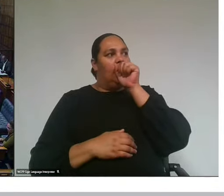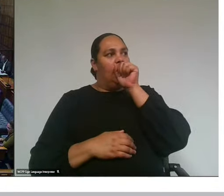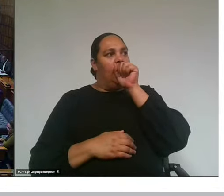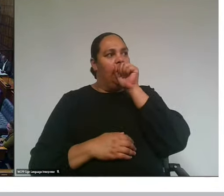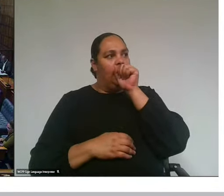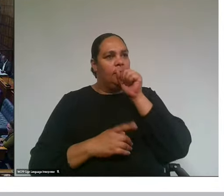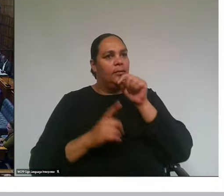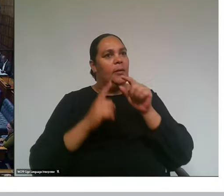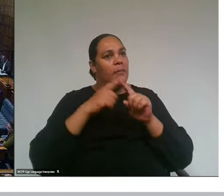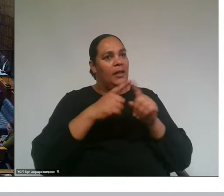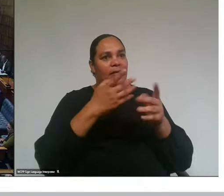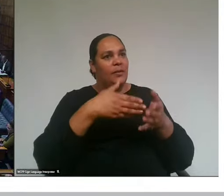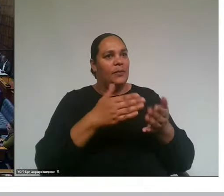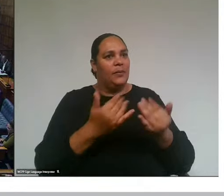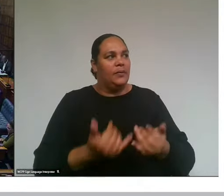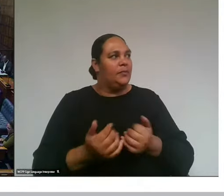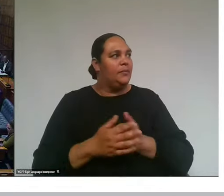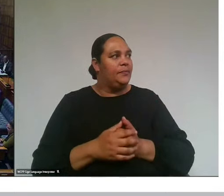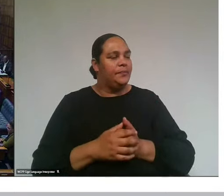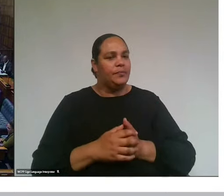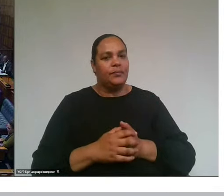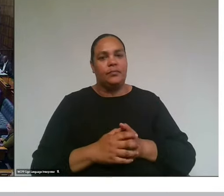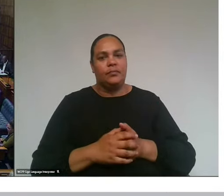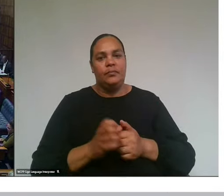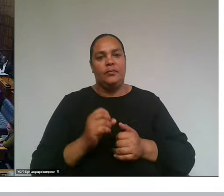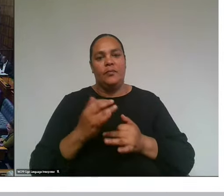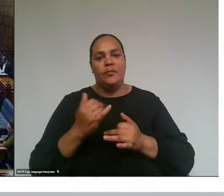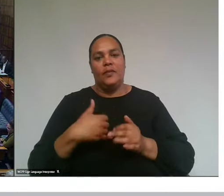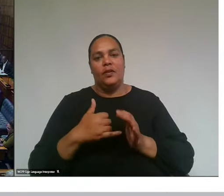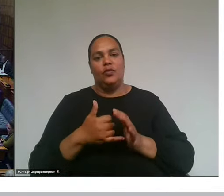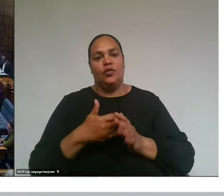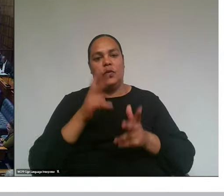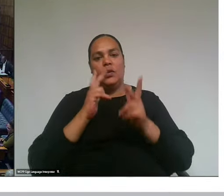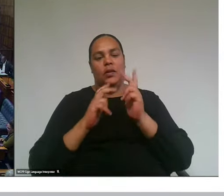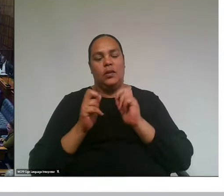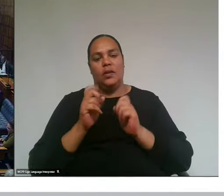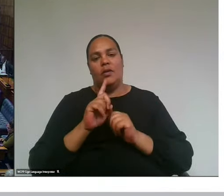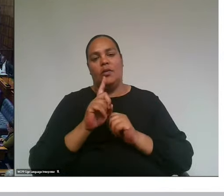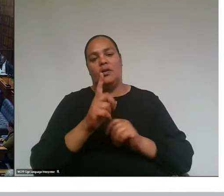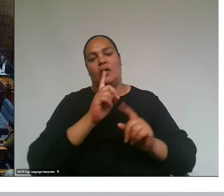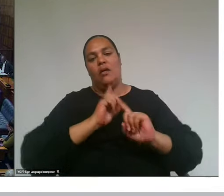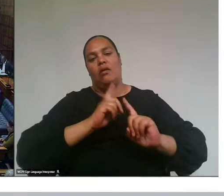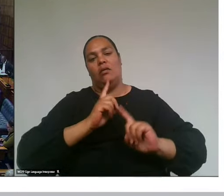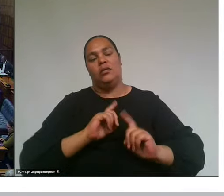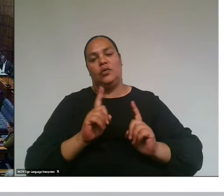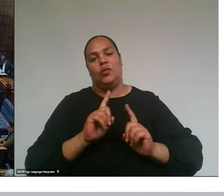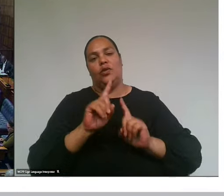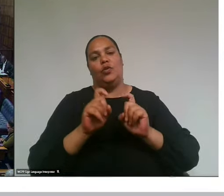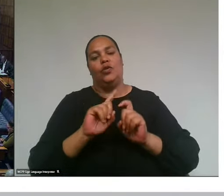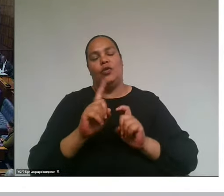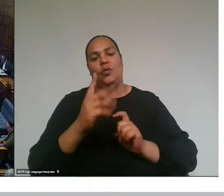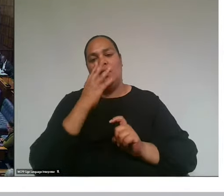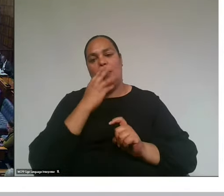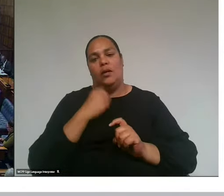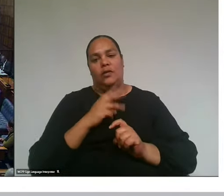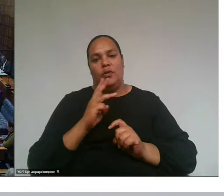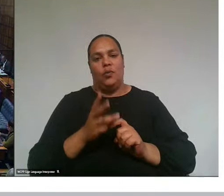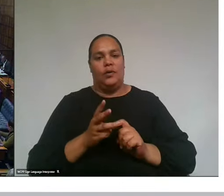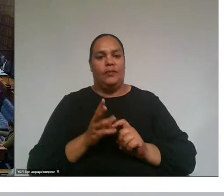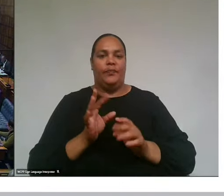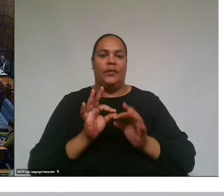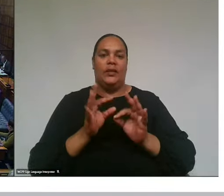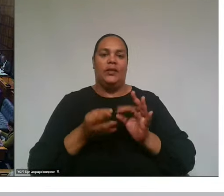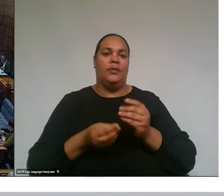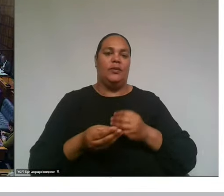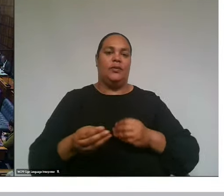already asked that question so I just hear and and on the questions that are going to be given